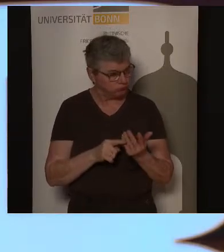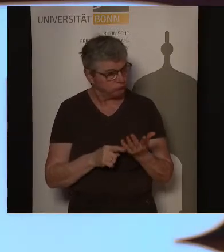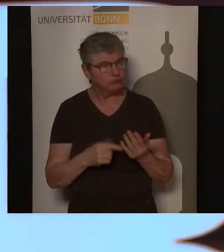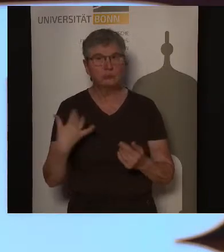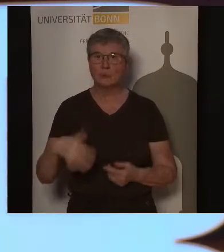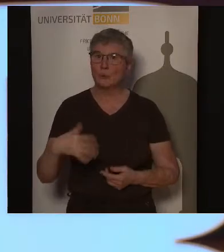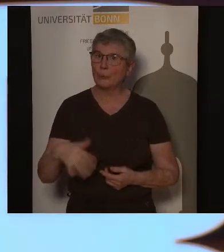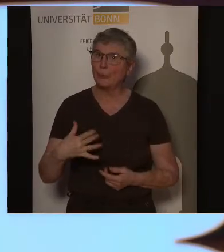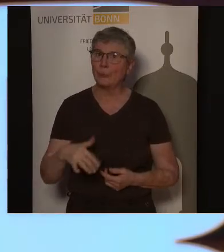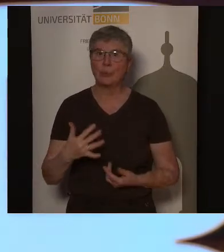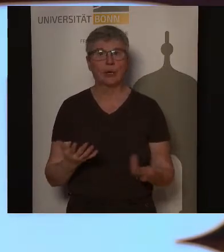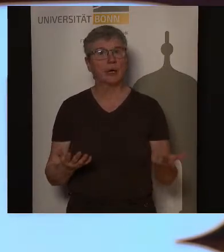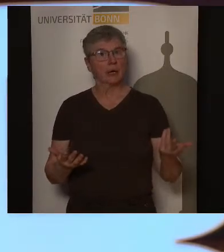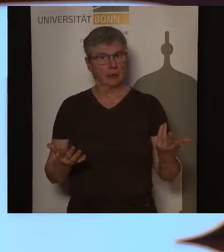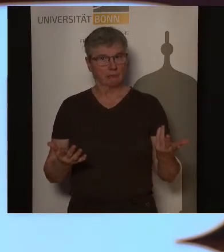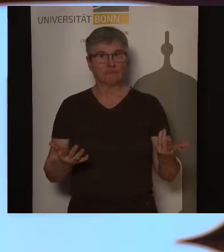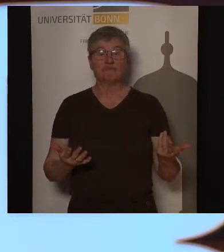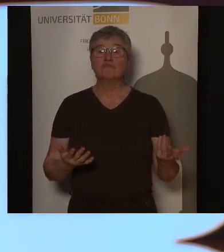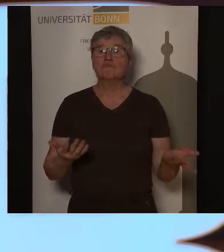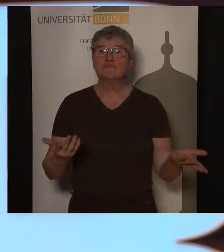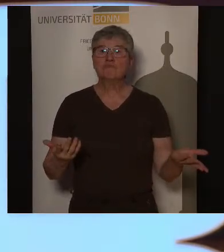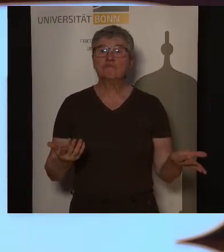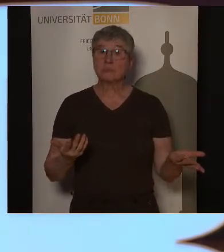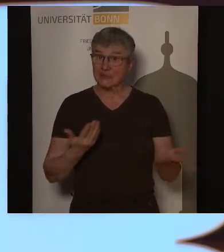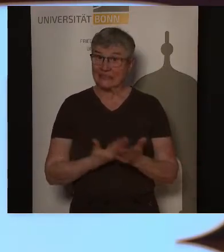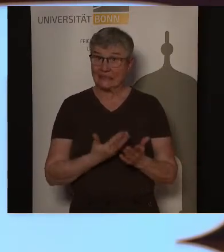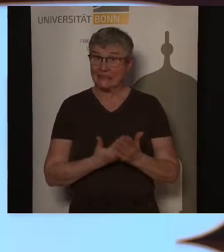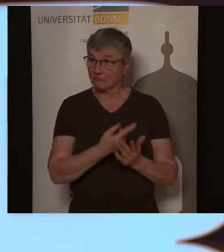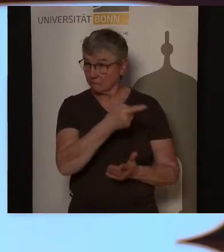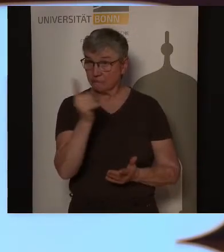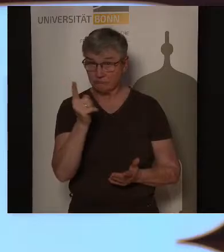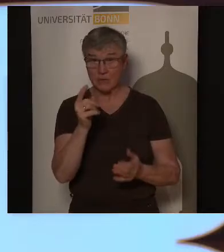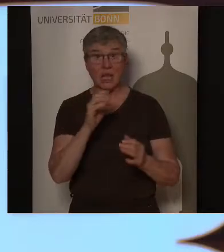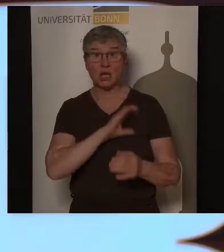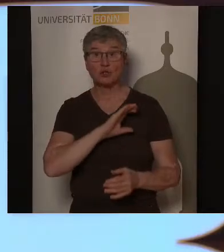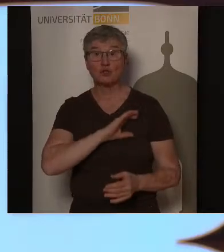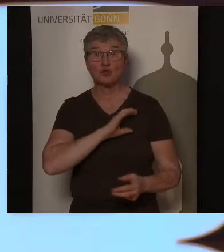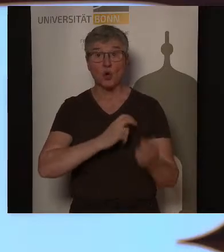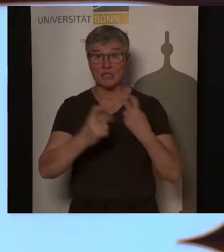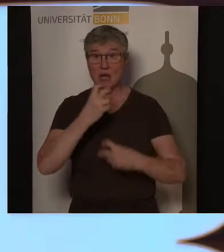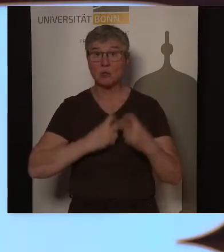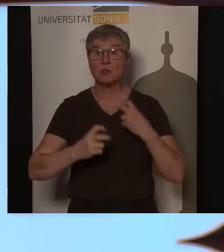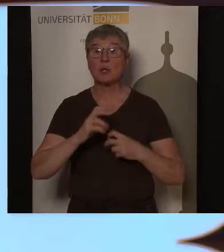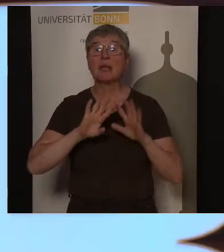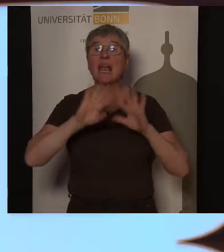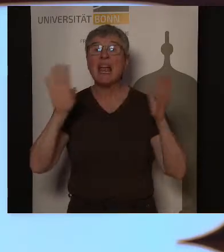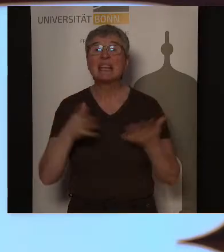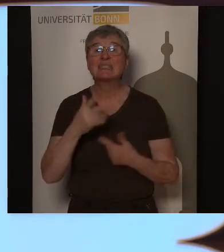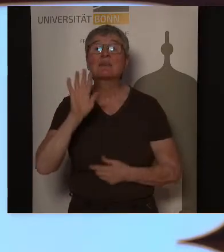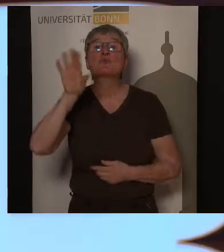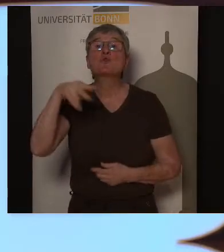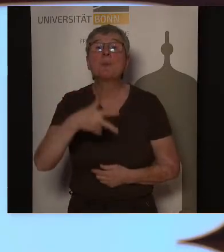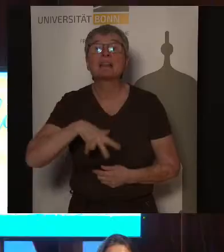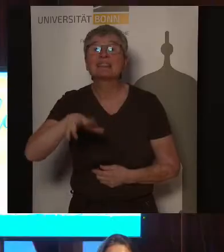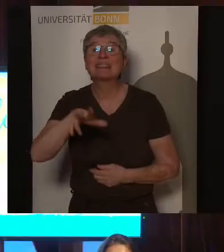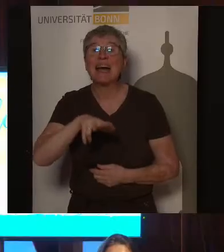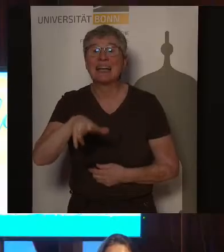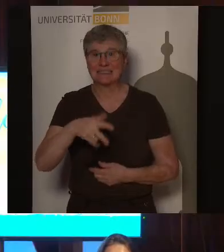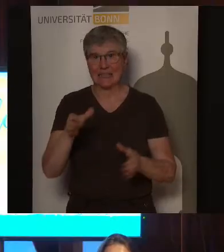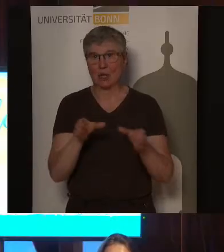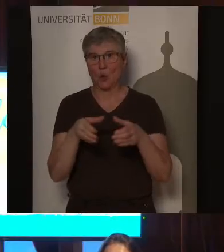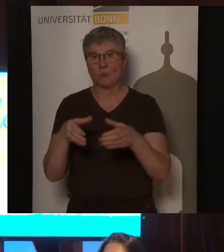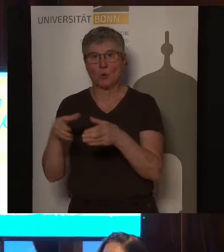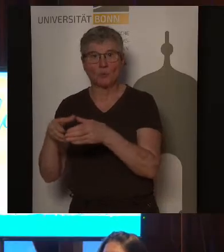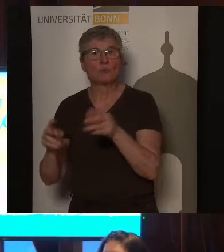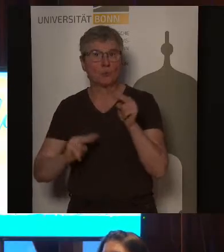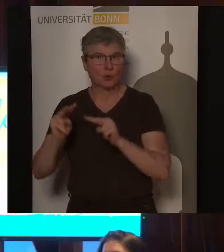do. Some of our bands and choirs have actually won prizes. So to all of you